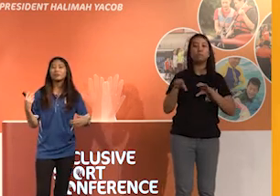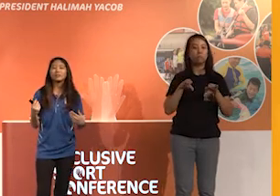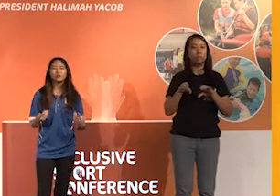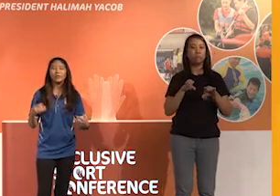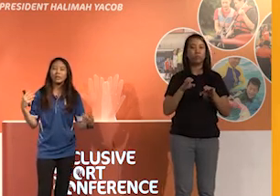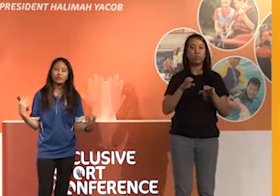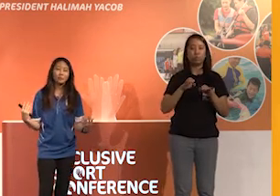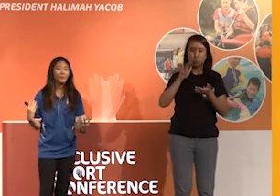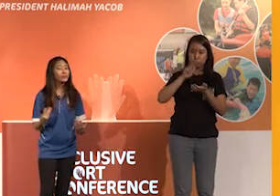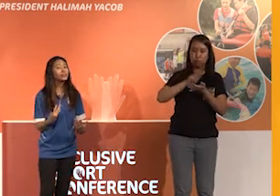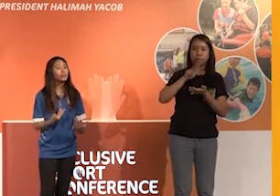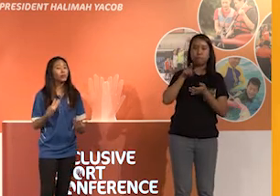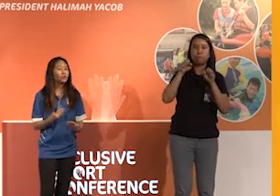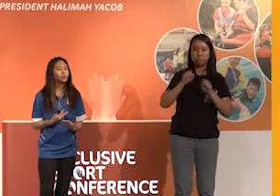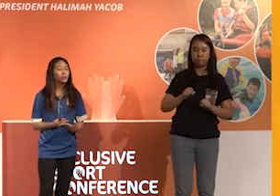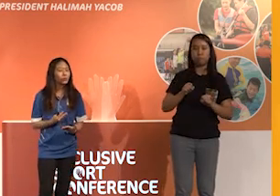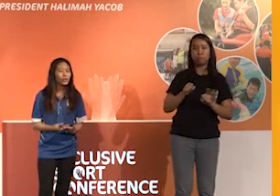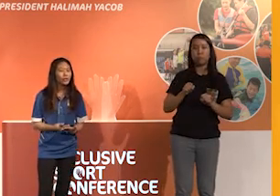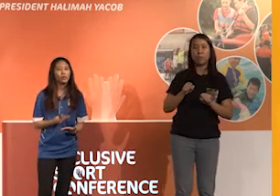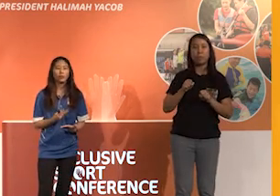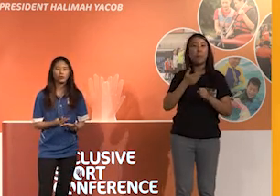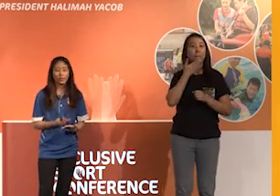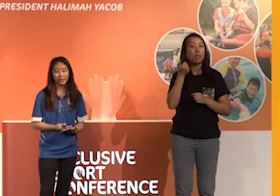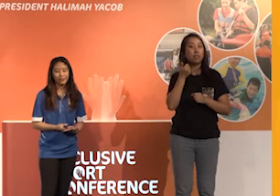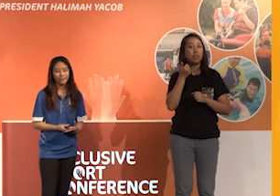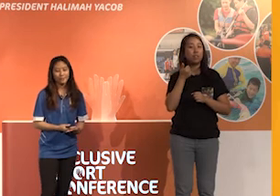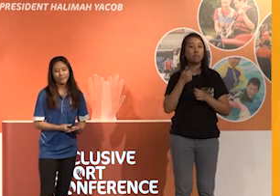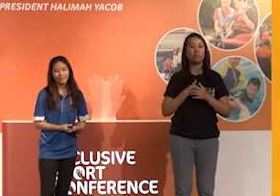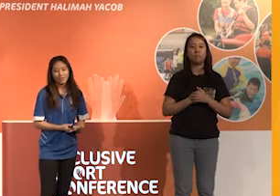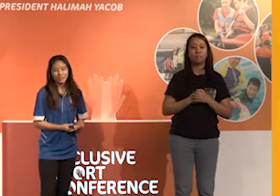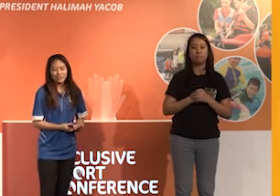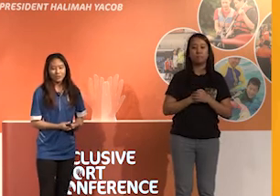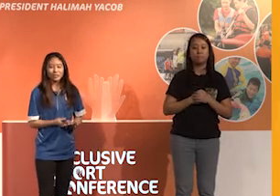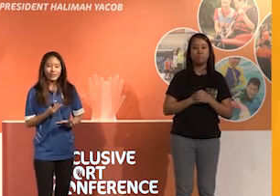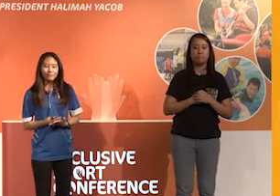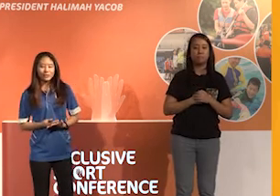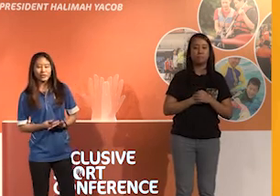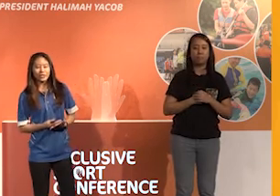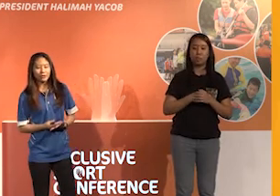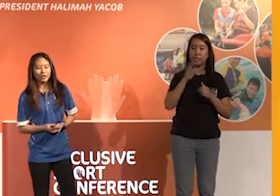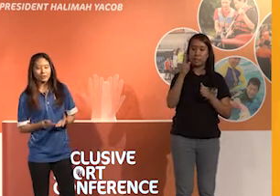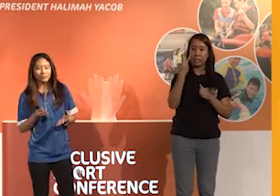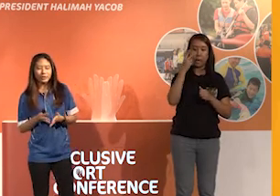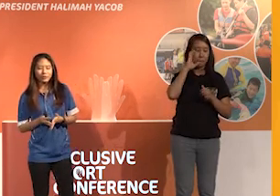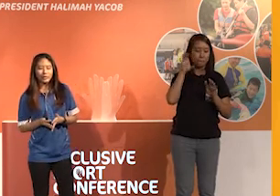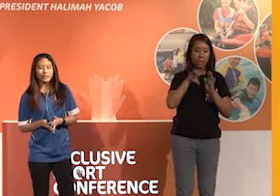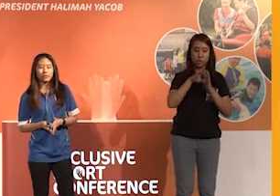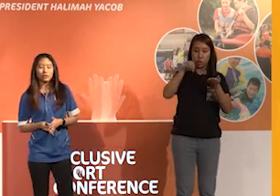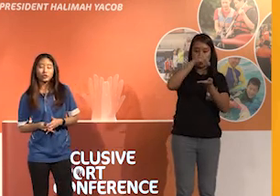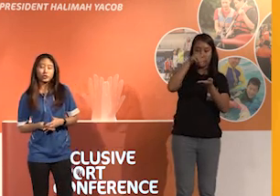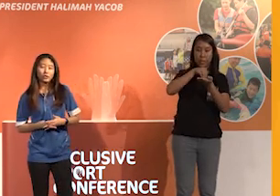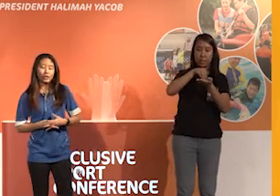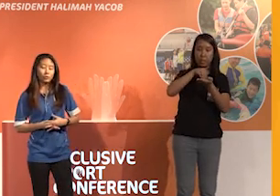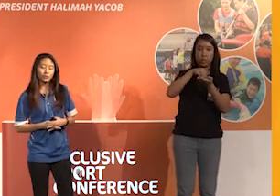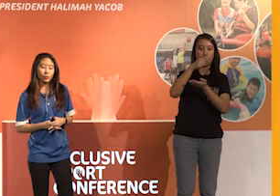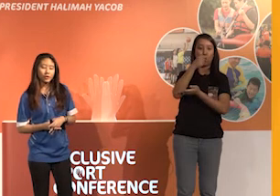actually proves that you can actually be better than who you think and what you think. So the second picture on the middle is Go